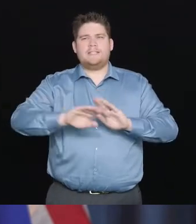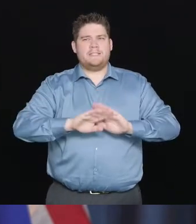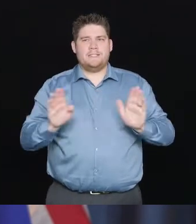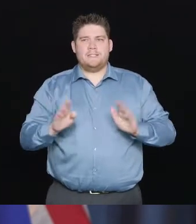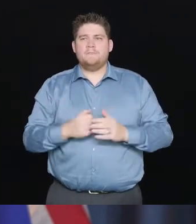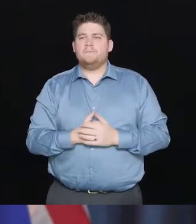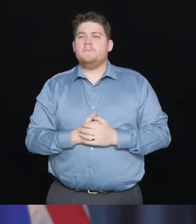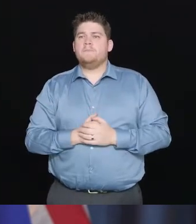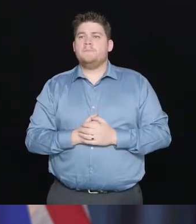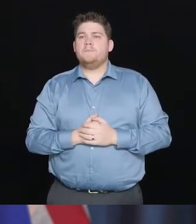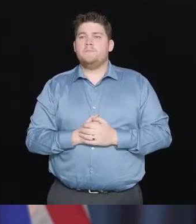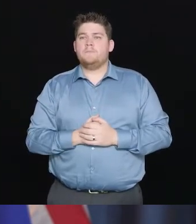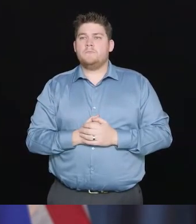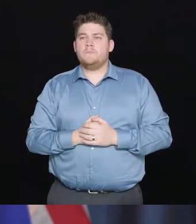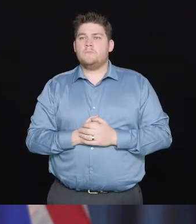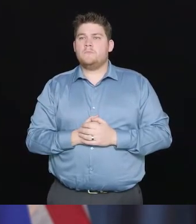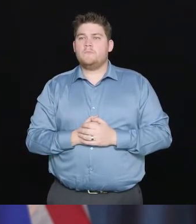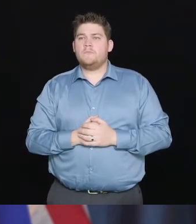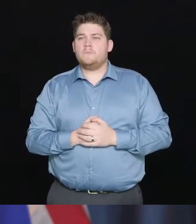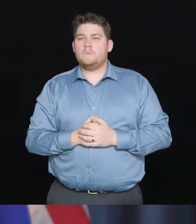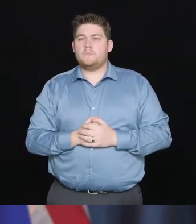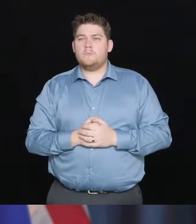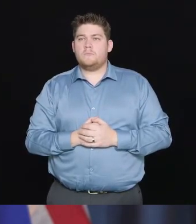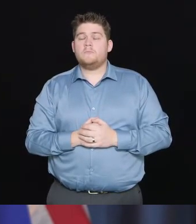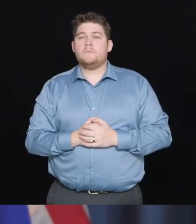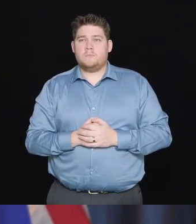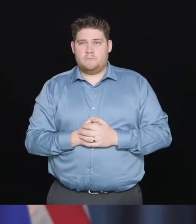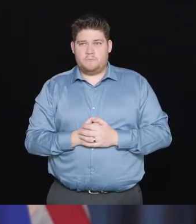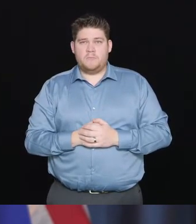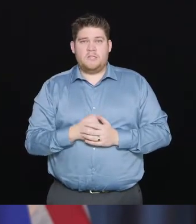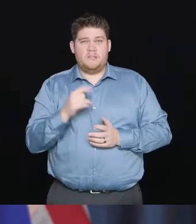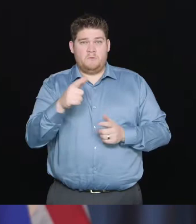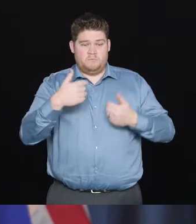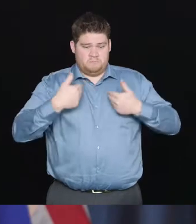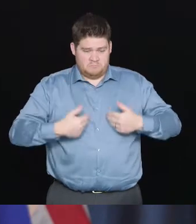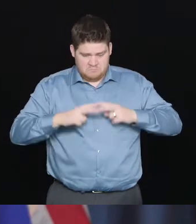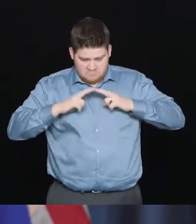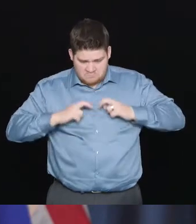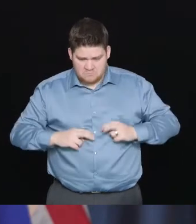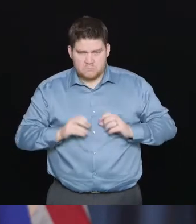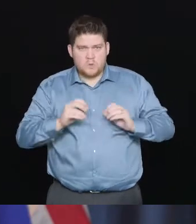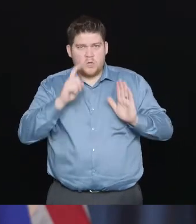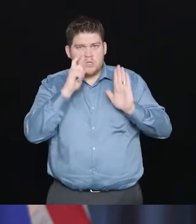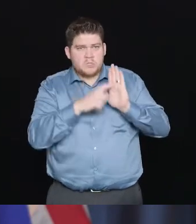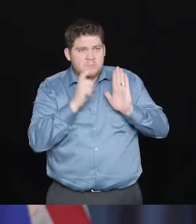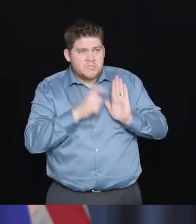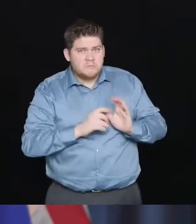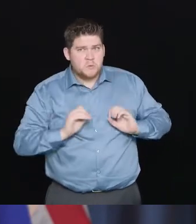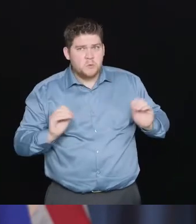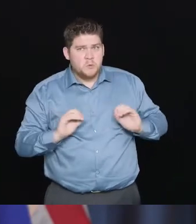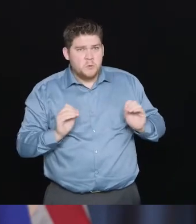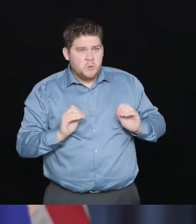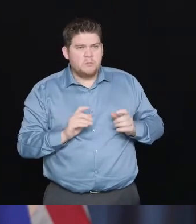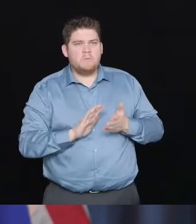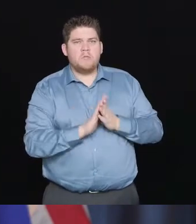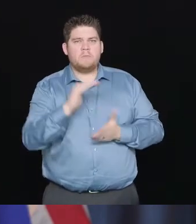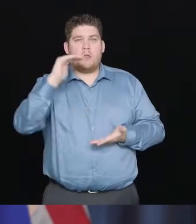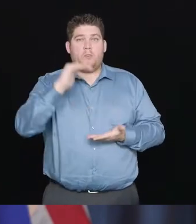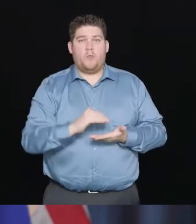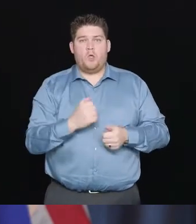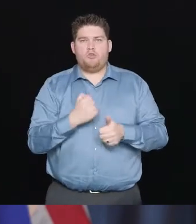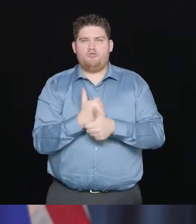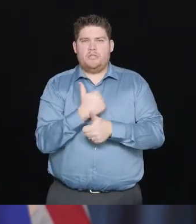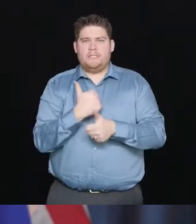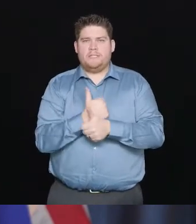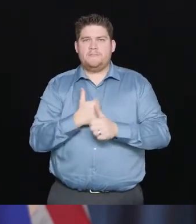are, because we know it's a high-risk setting, we are asking people to take measures to prevent transmission to others, and there